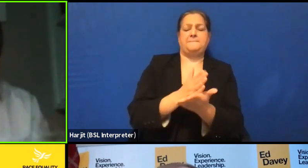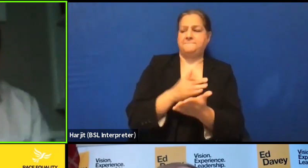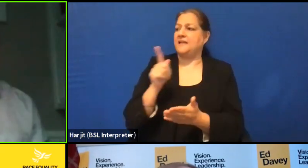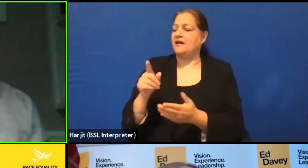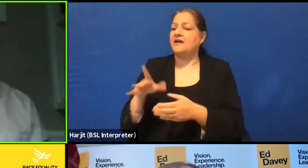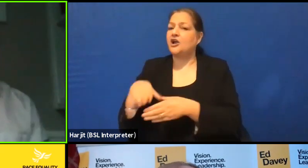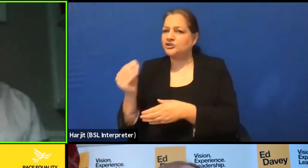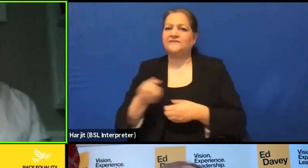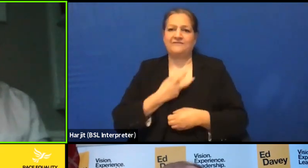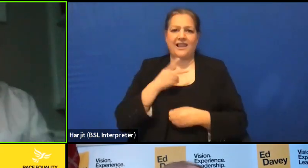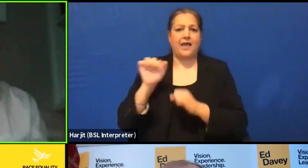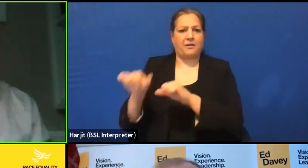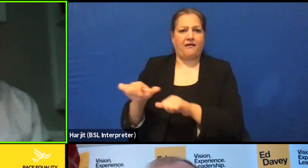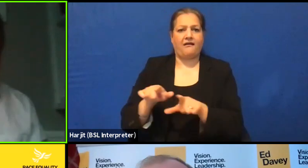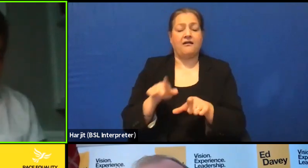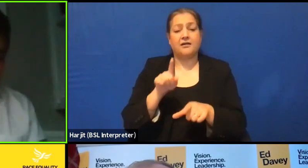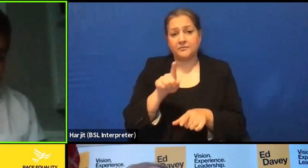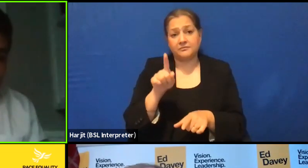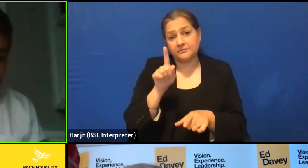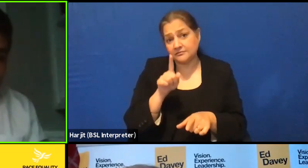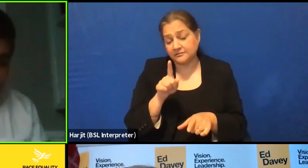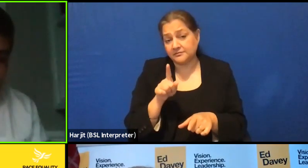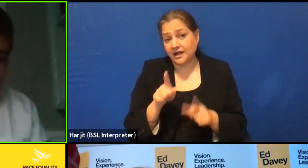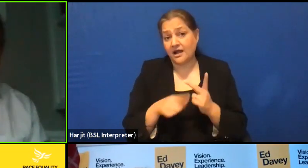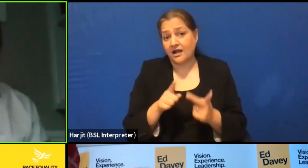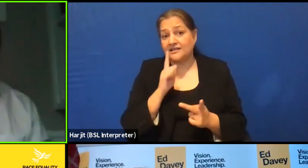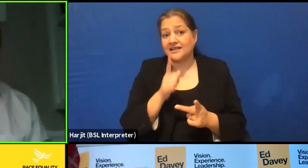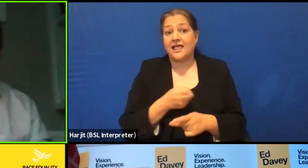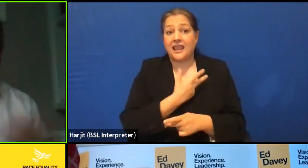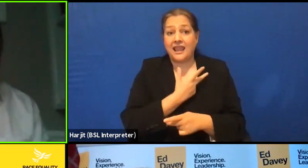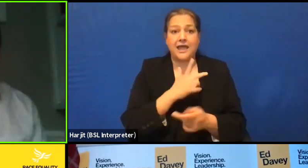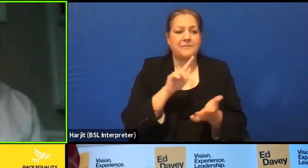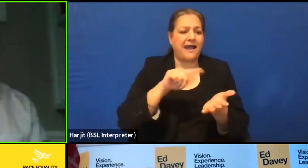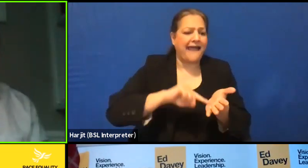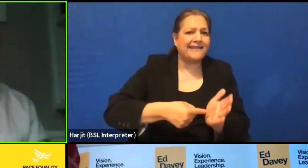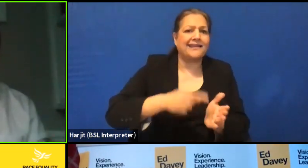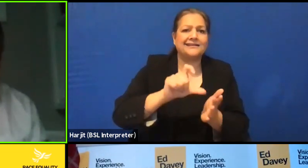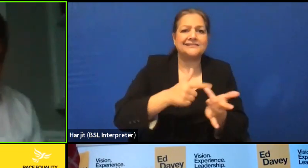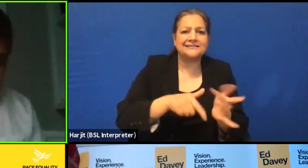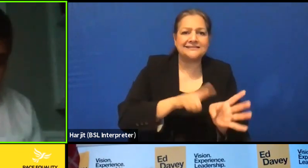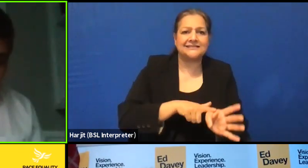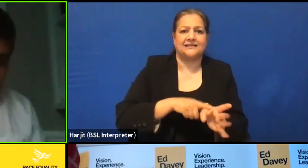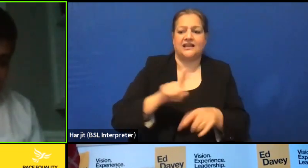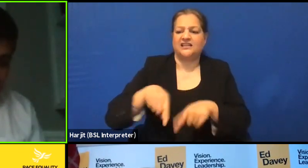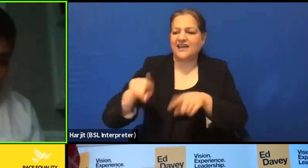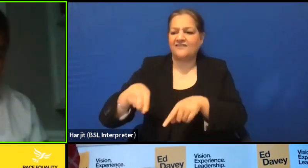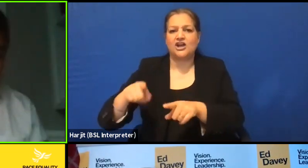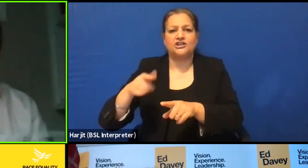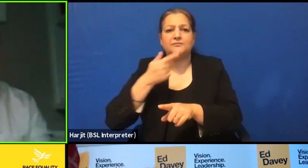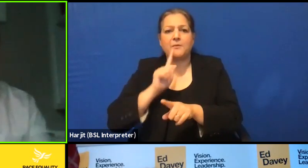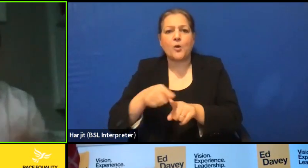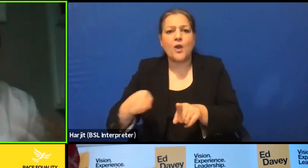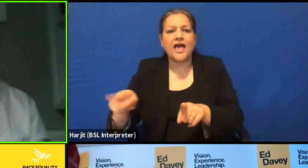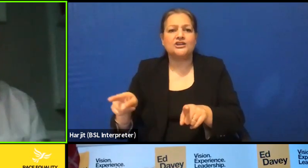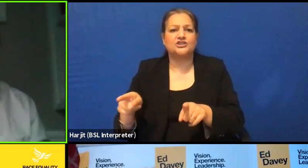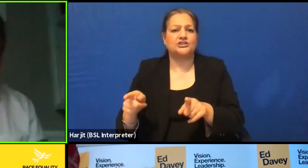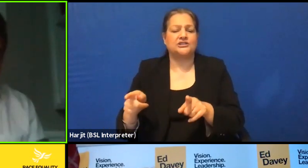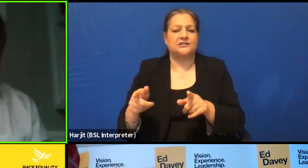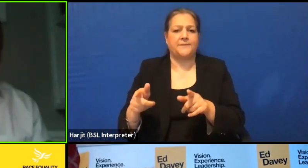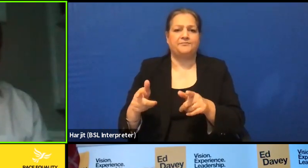similar question about, Labour's strength in the cities and in diverse areas with diverse populations. How do local